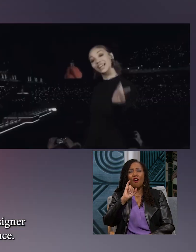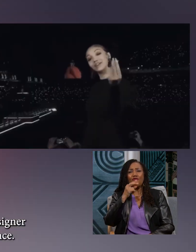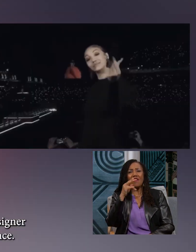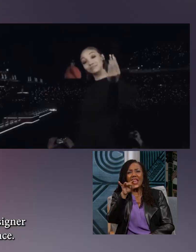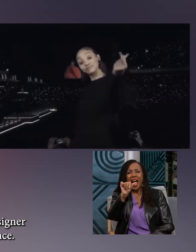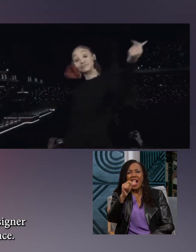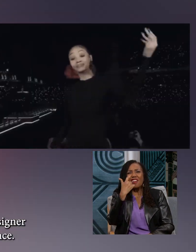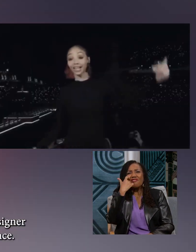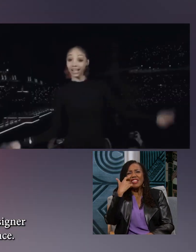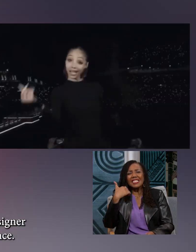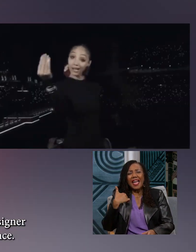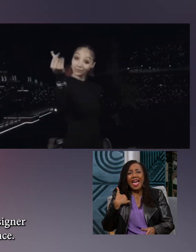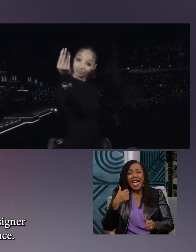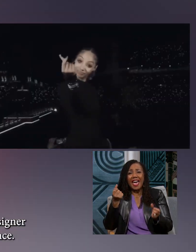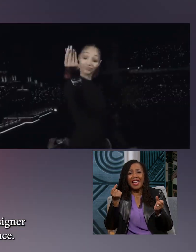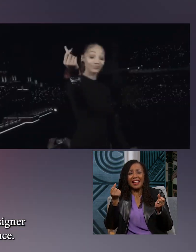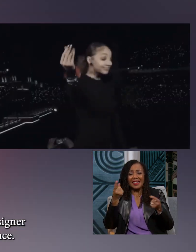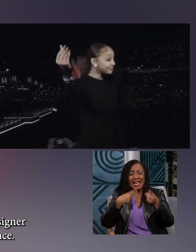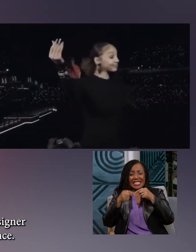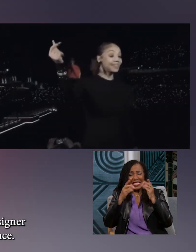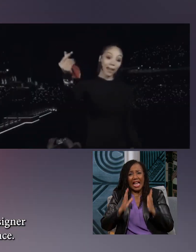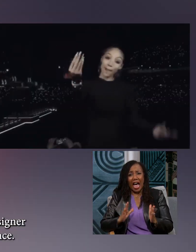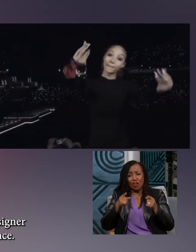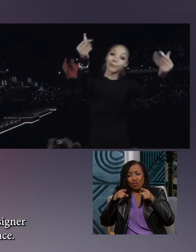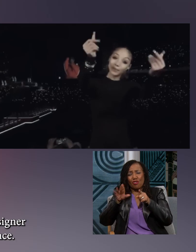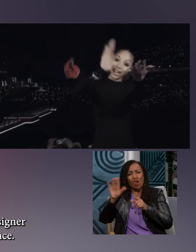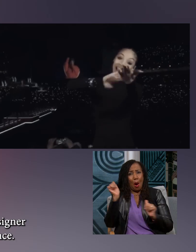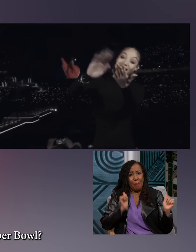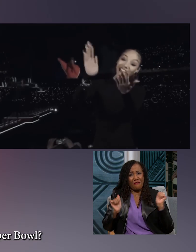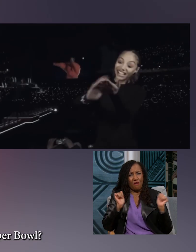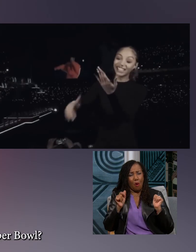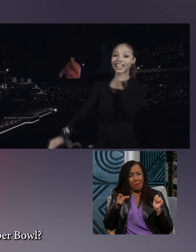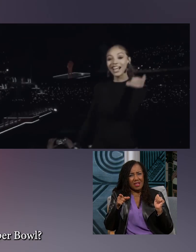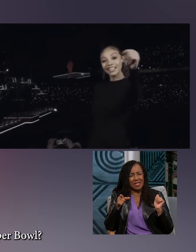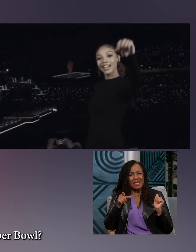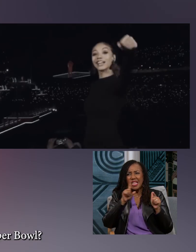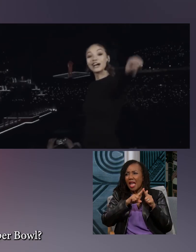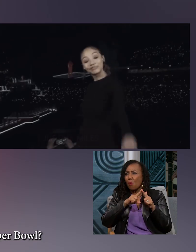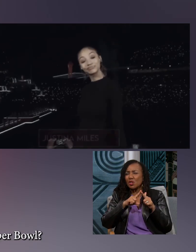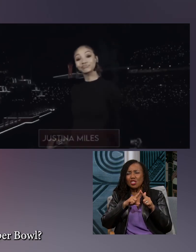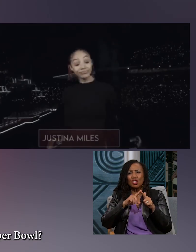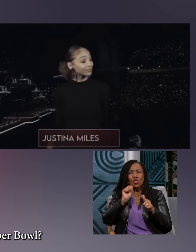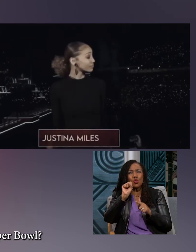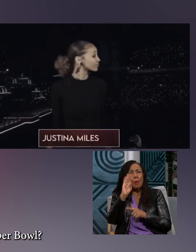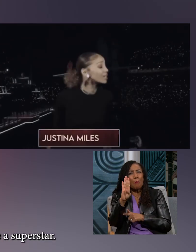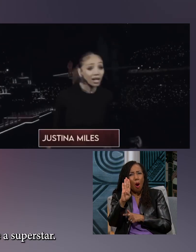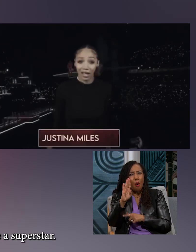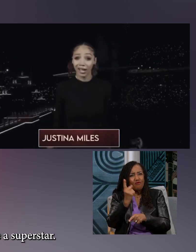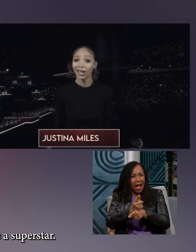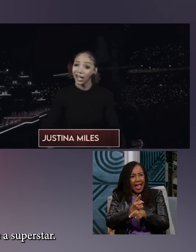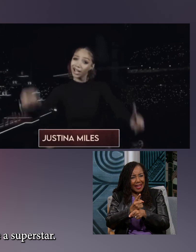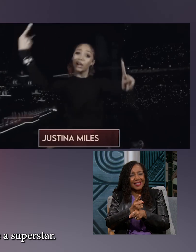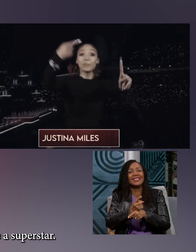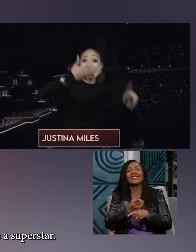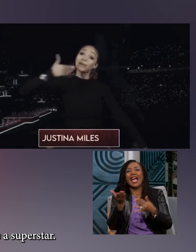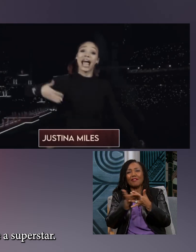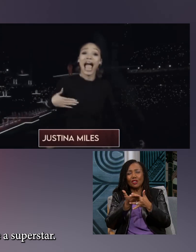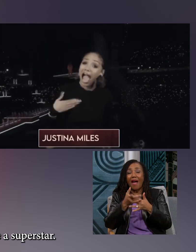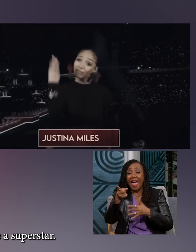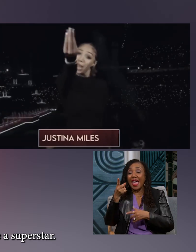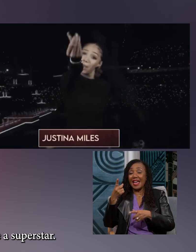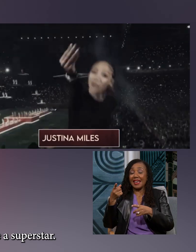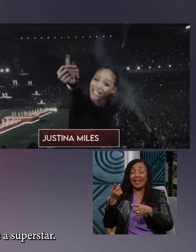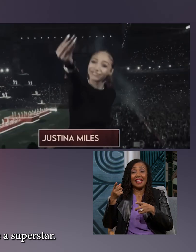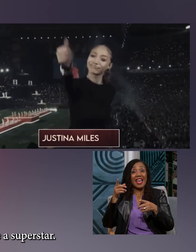Rihanna had a signer at her performance. Was that at the Super Bowl? And the